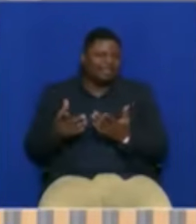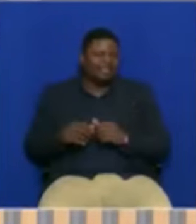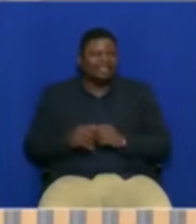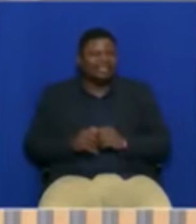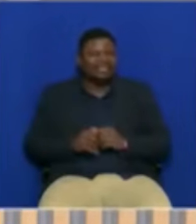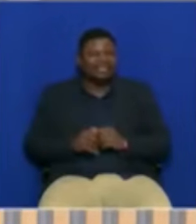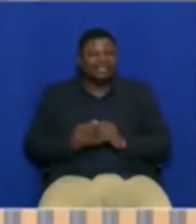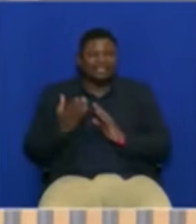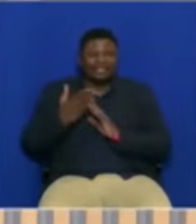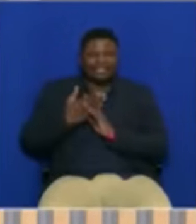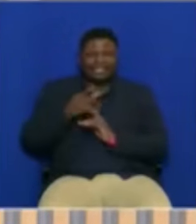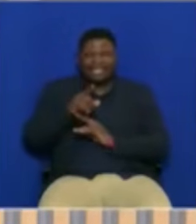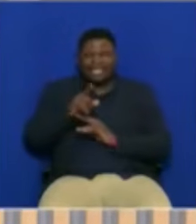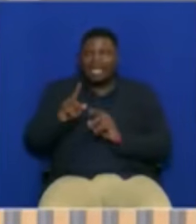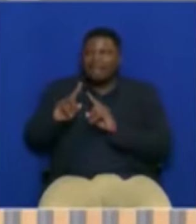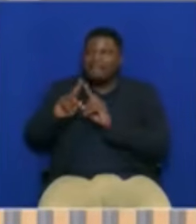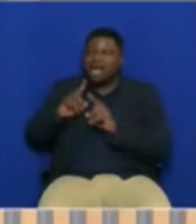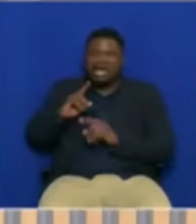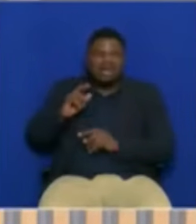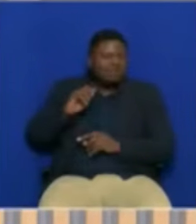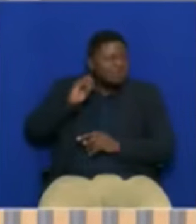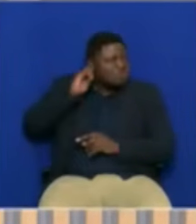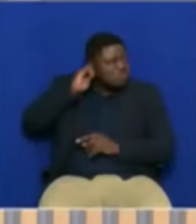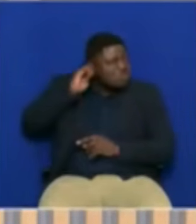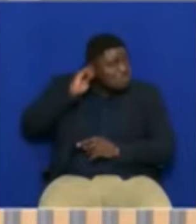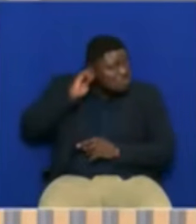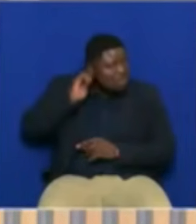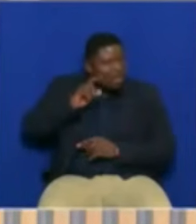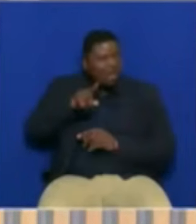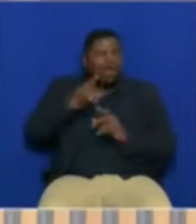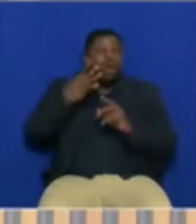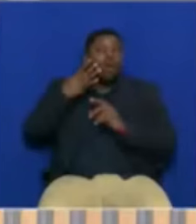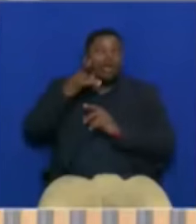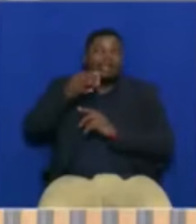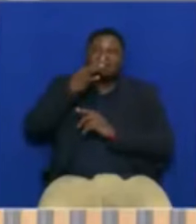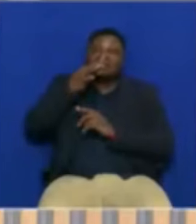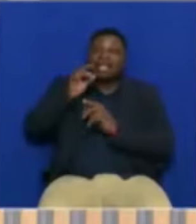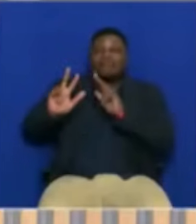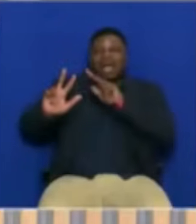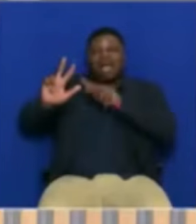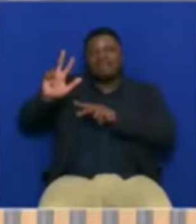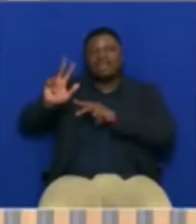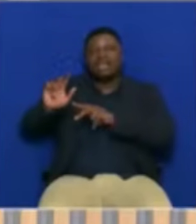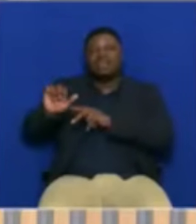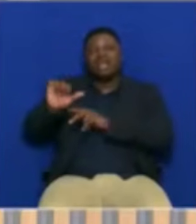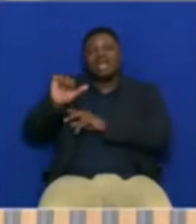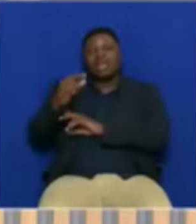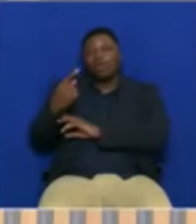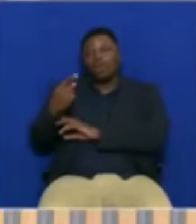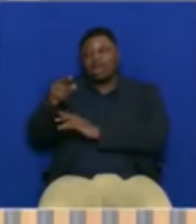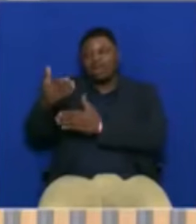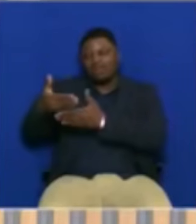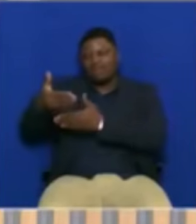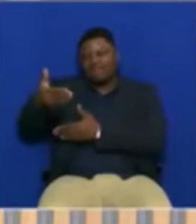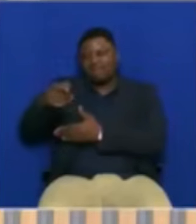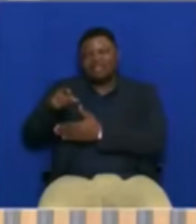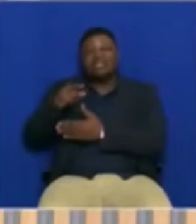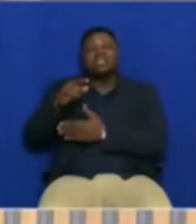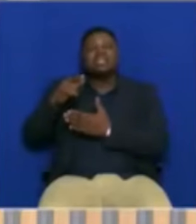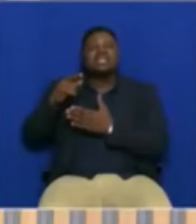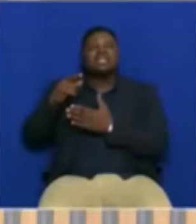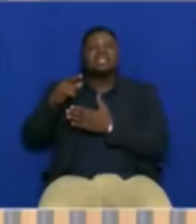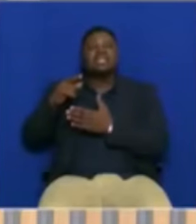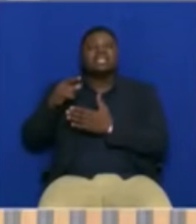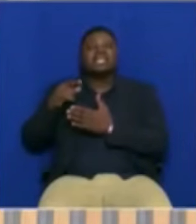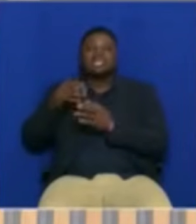said that affidavit, that A1 statement is sparse on the facts. You heard that part?